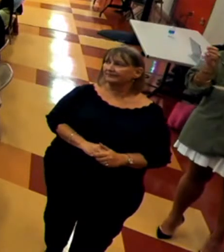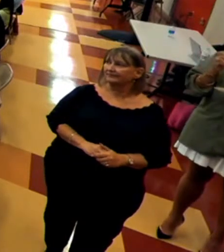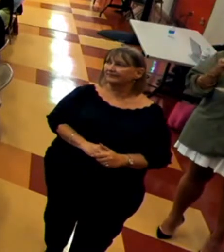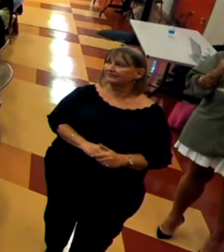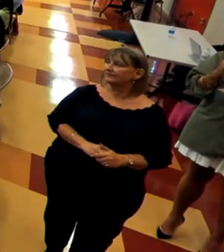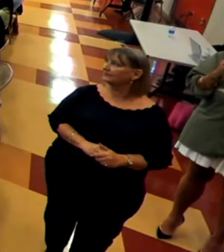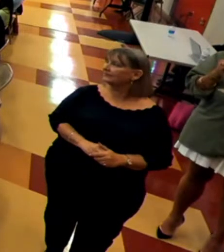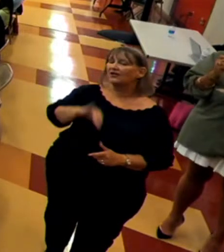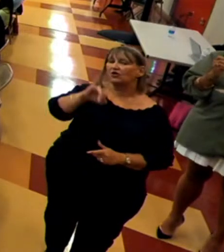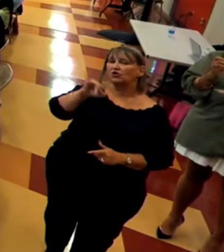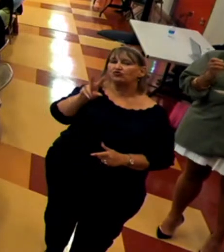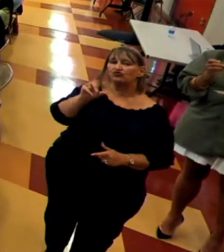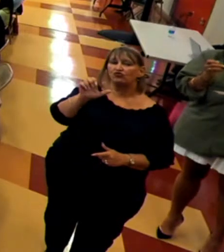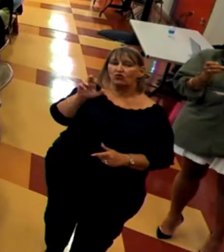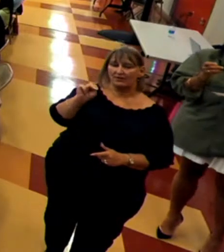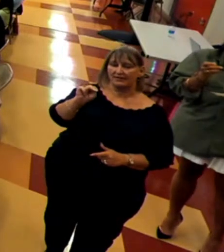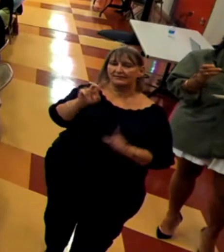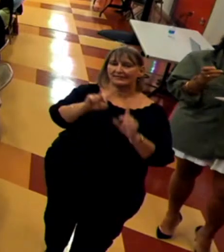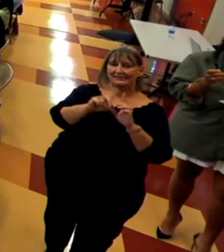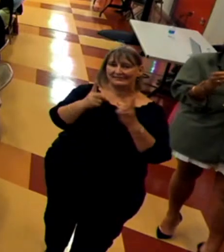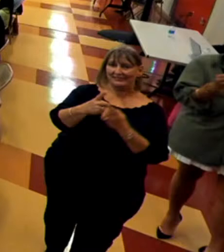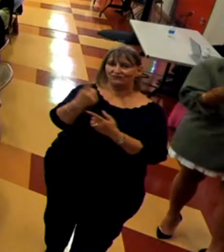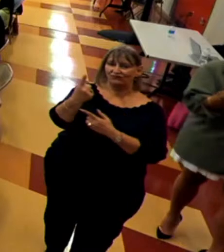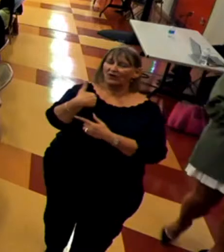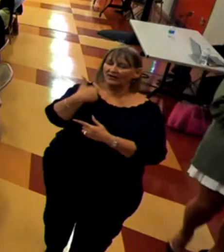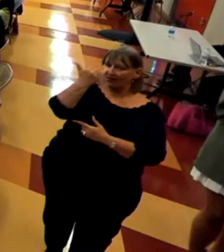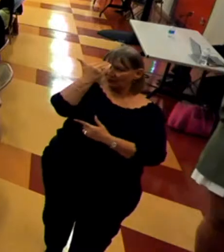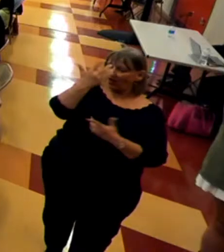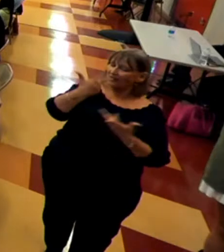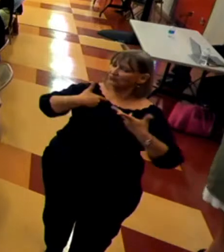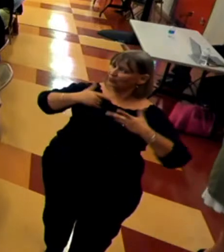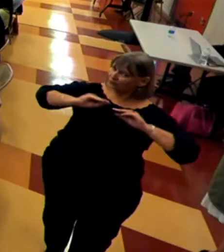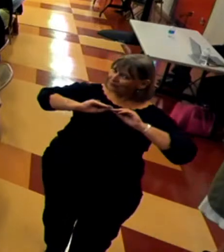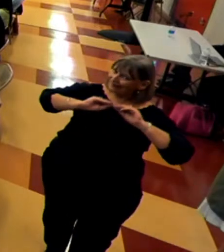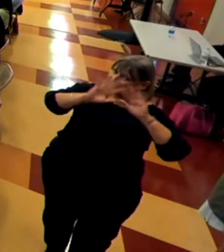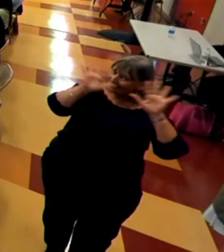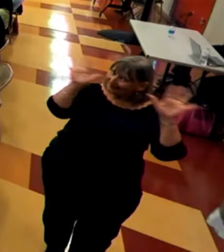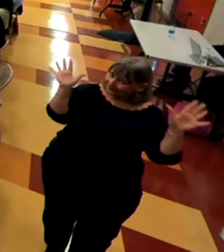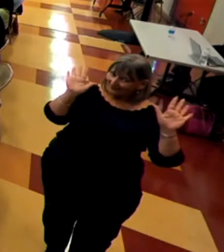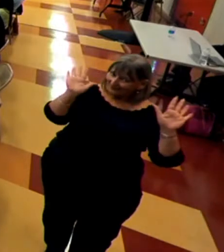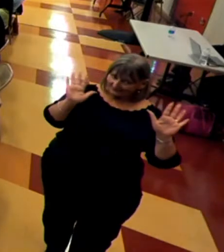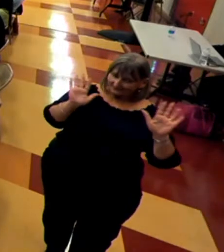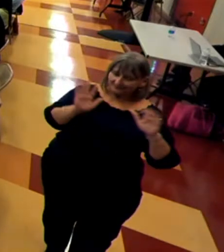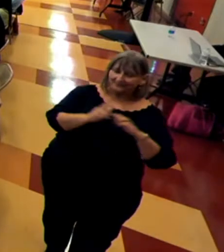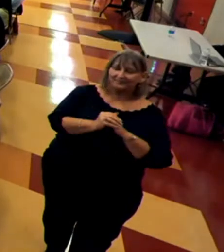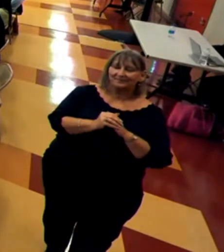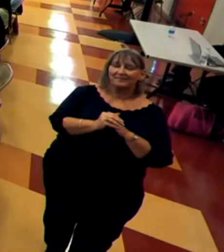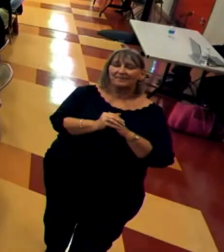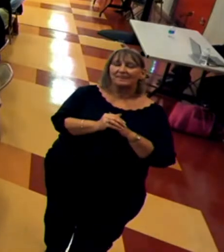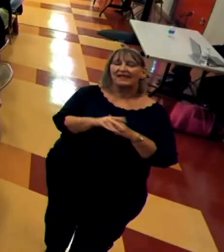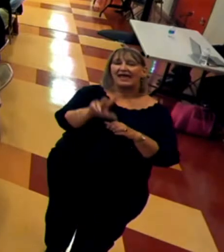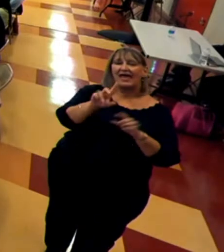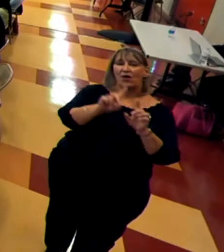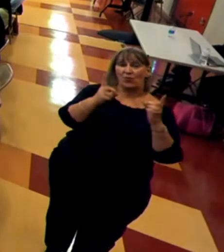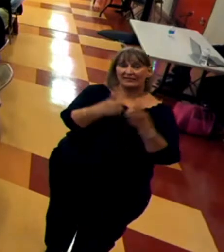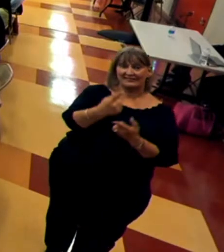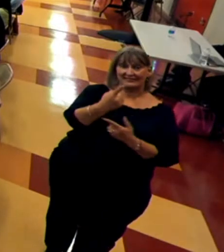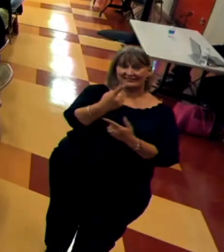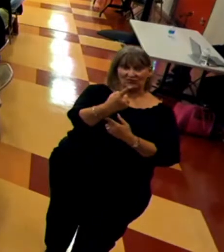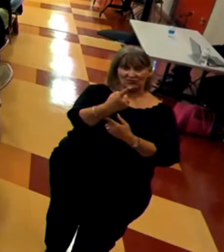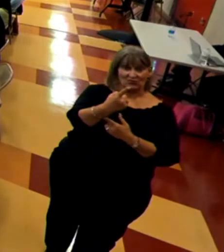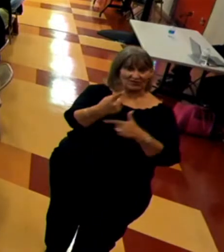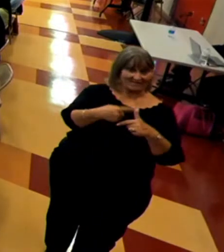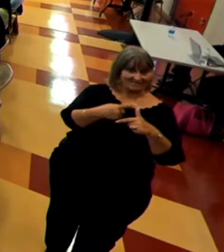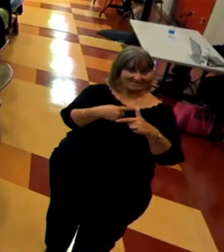Jordan, District 1, I know while we're trying to get this answered, just to clarify, this, when D1 first approached on this,